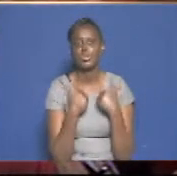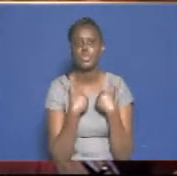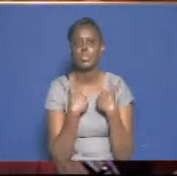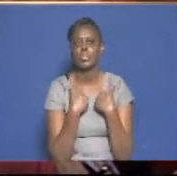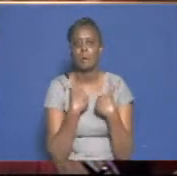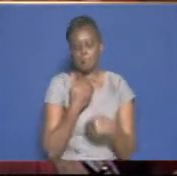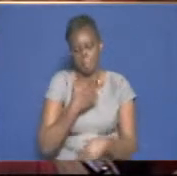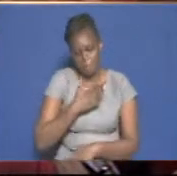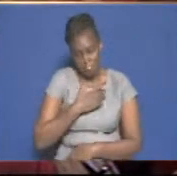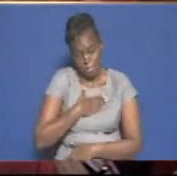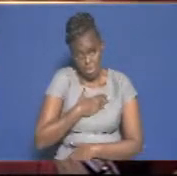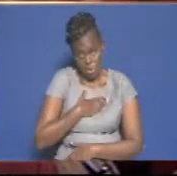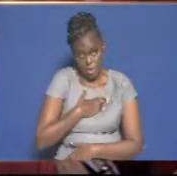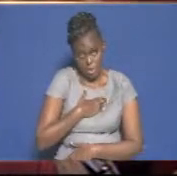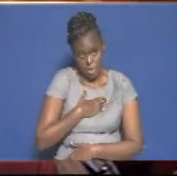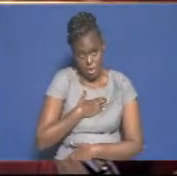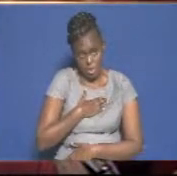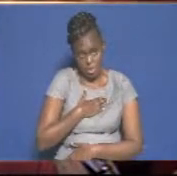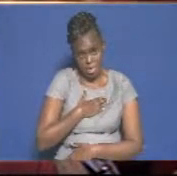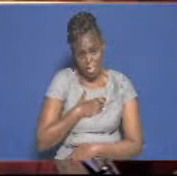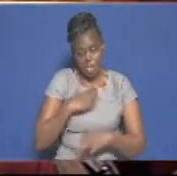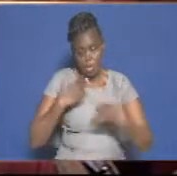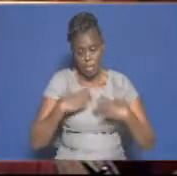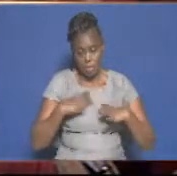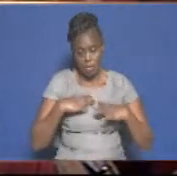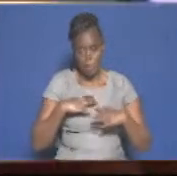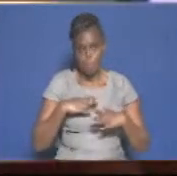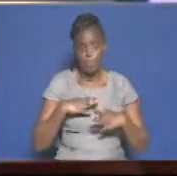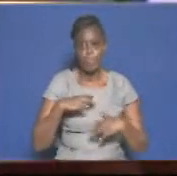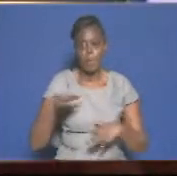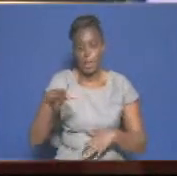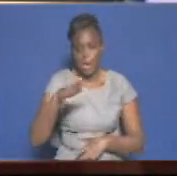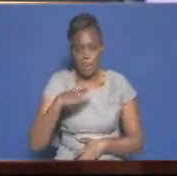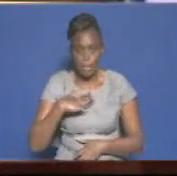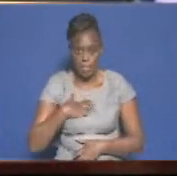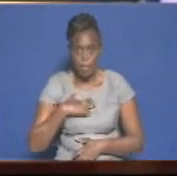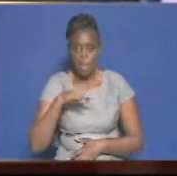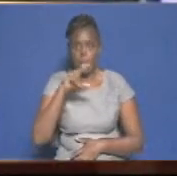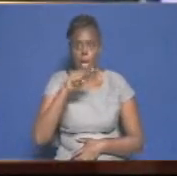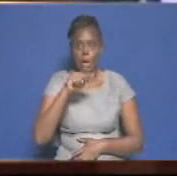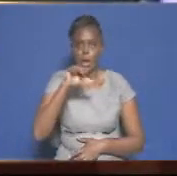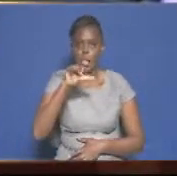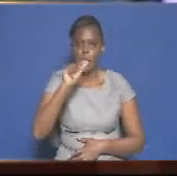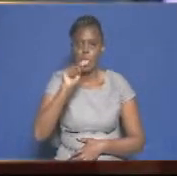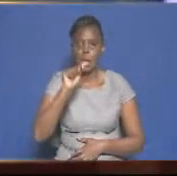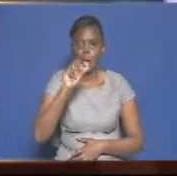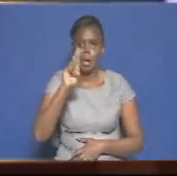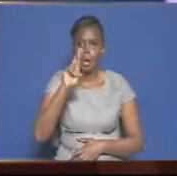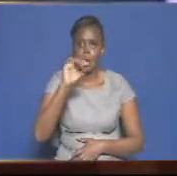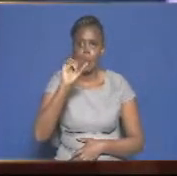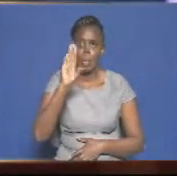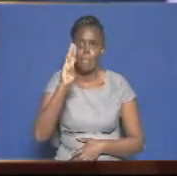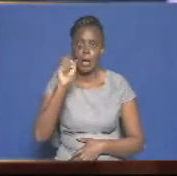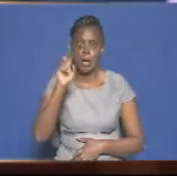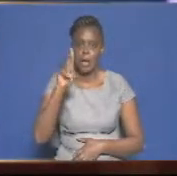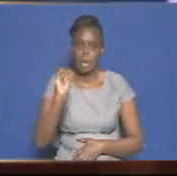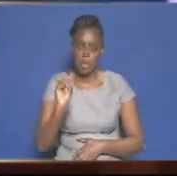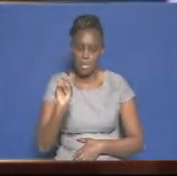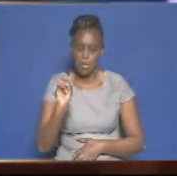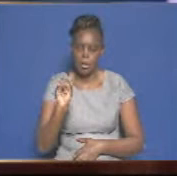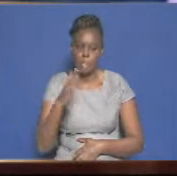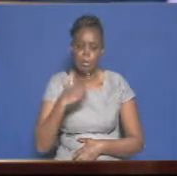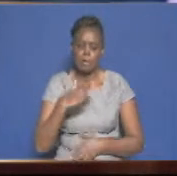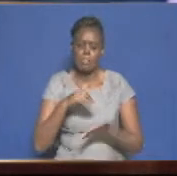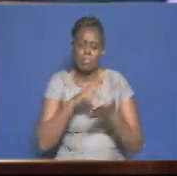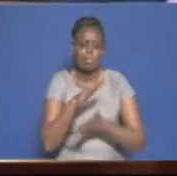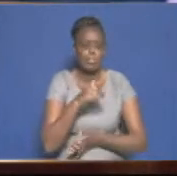my own behalf and on behalf of the people of Nyaribari Church, where I represent Honorable Speaker, to share my